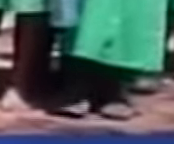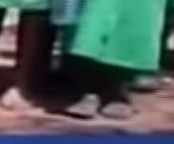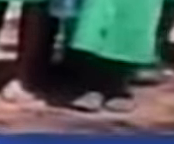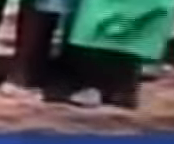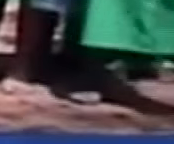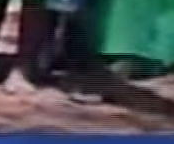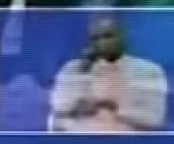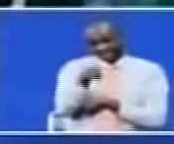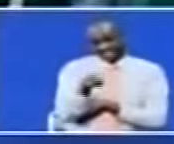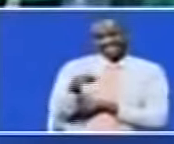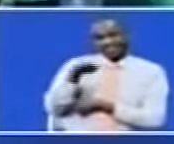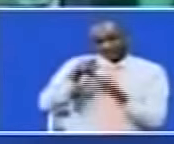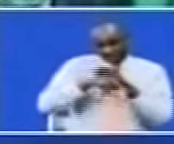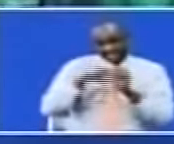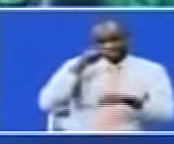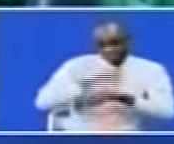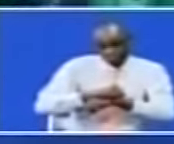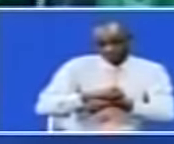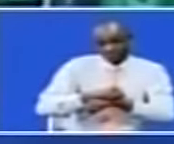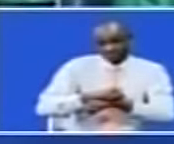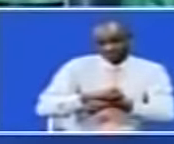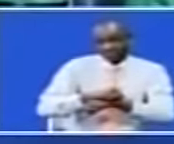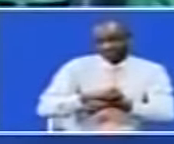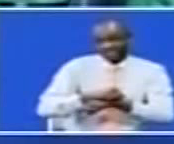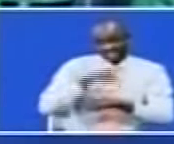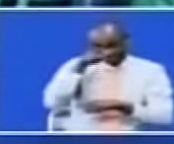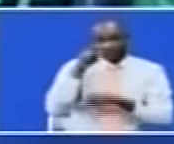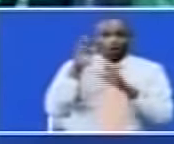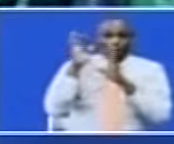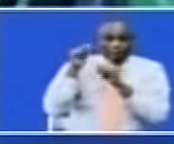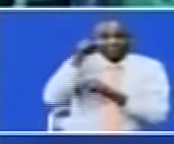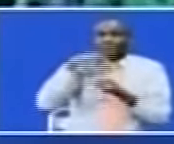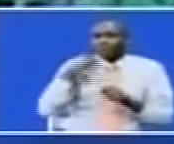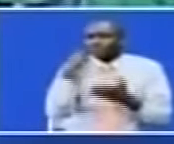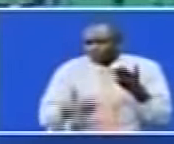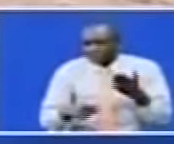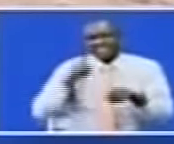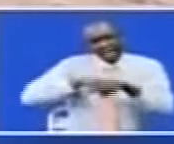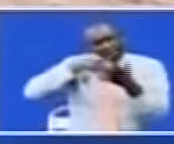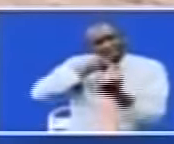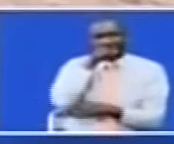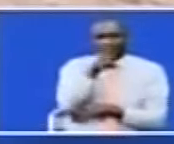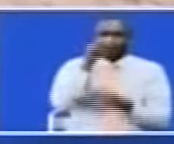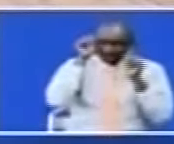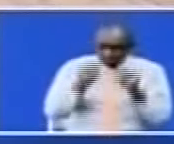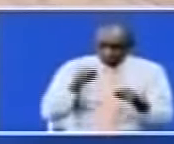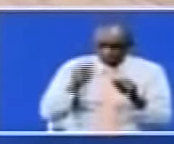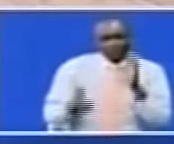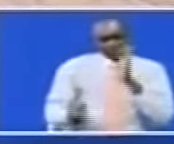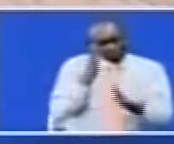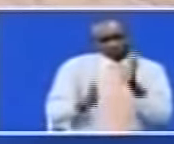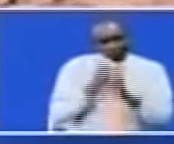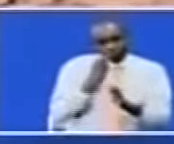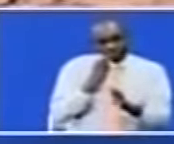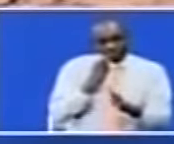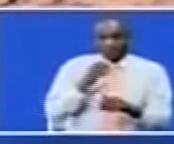students from Thange Primary and Secondary Schools. The hope of residents is that the compensation will be expedited